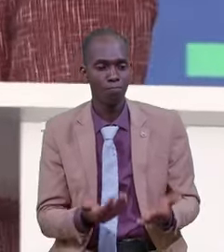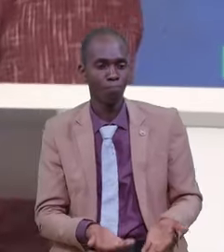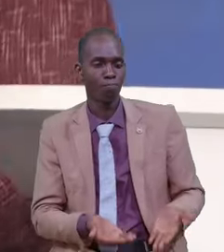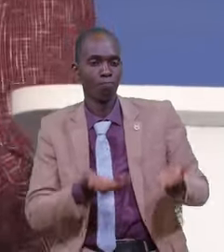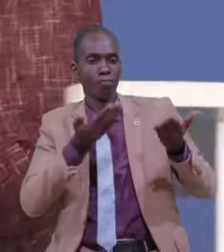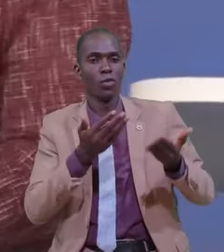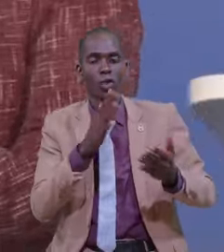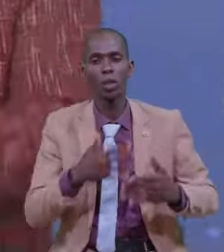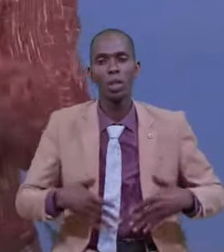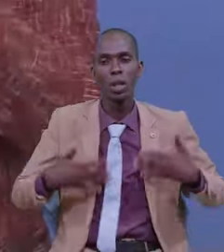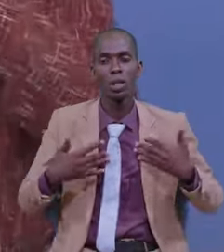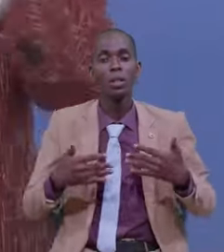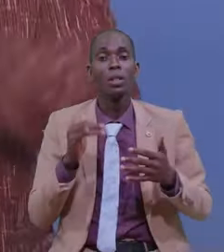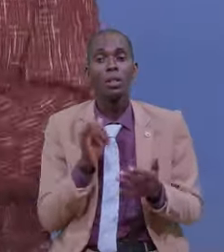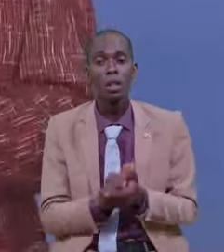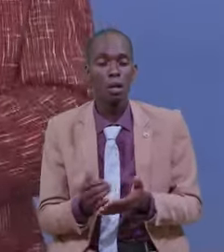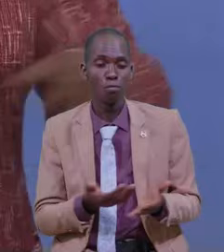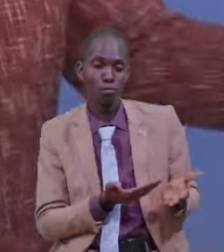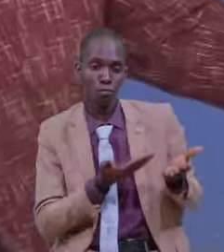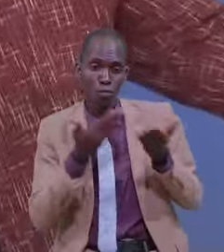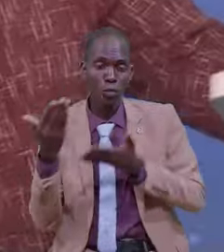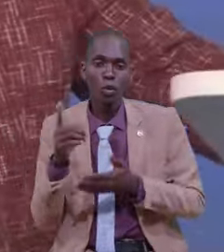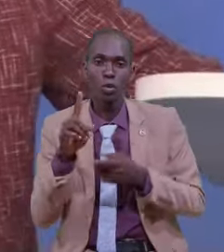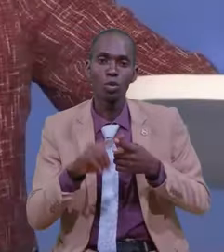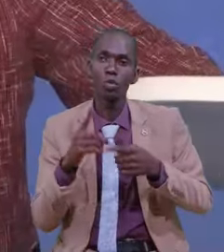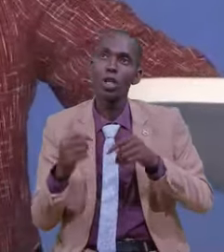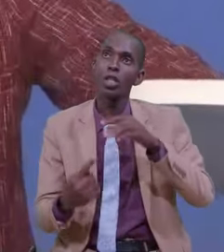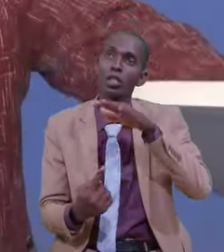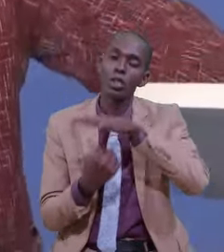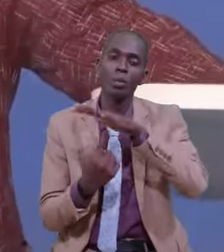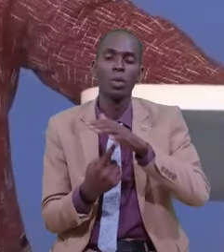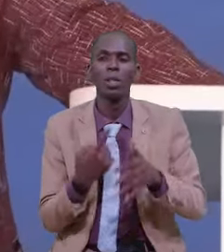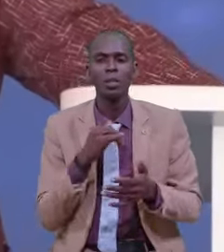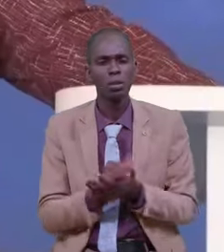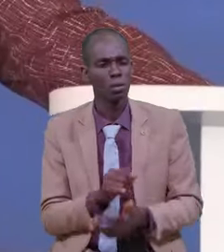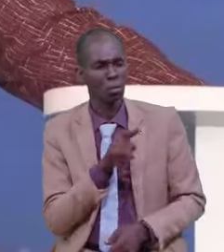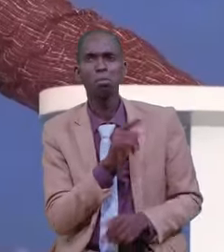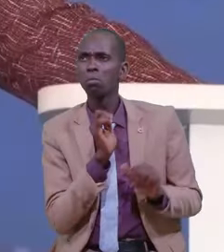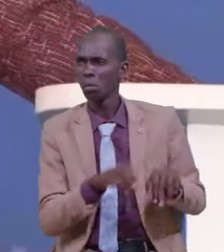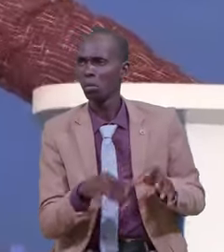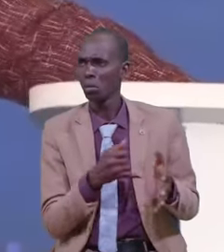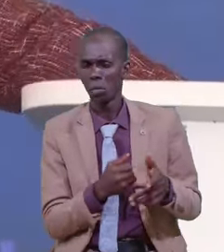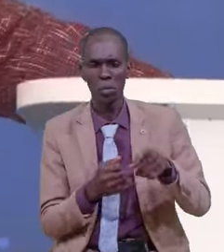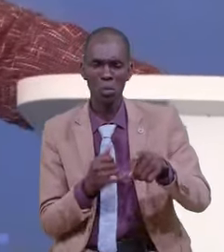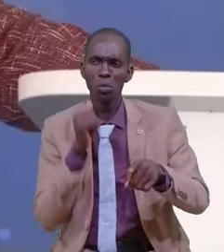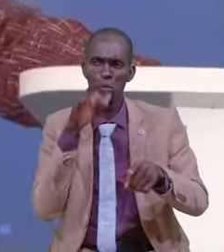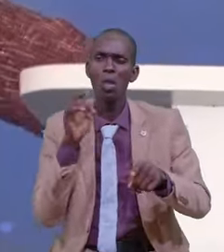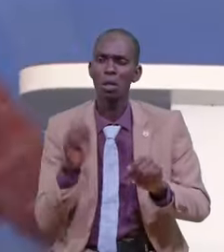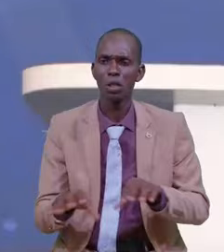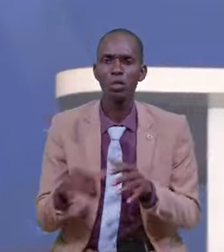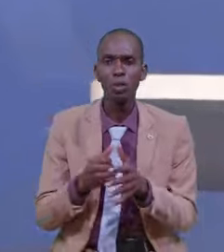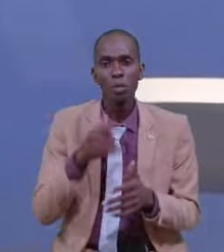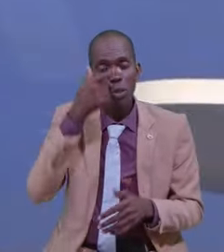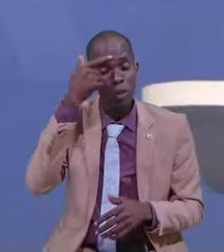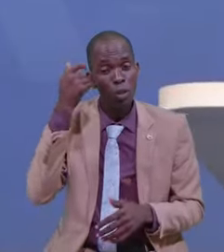that brings you to the limelight. And they say, he can do it, she can do it, because this